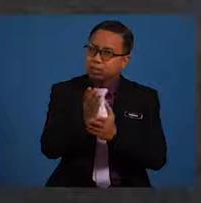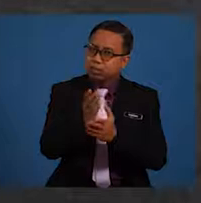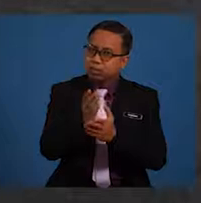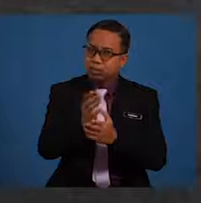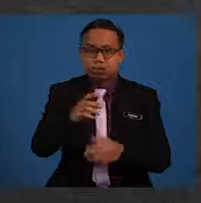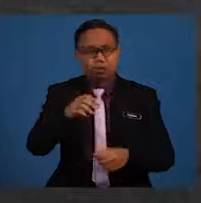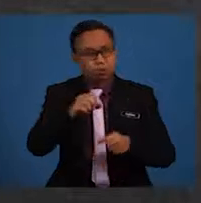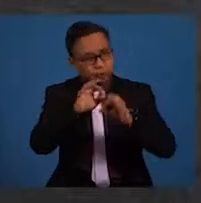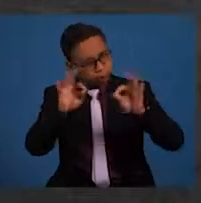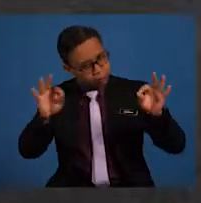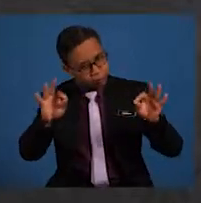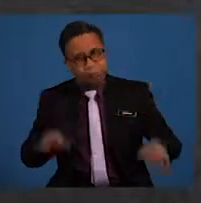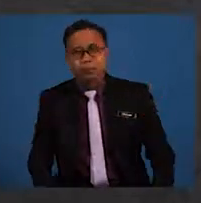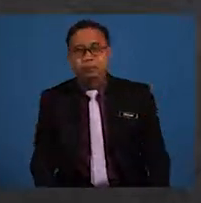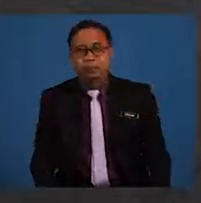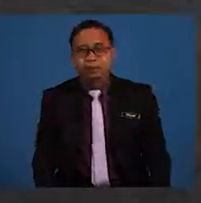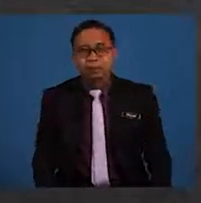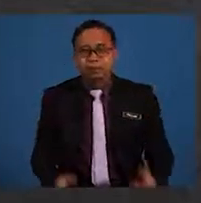here? No.